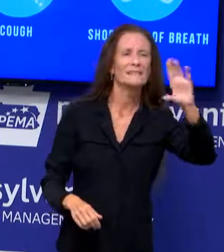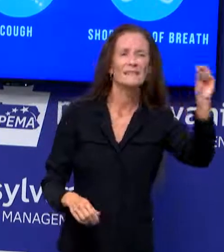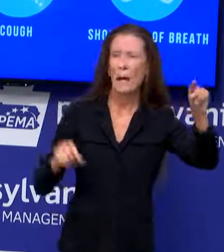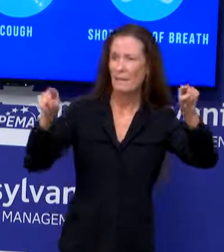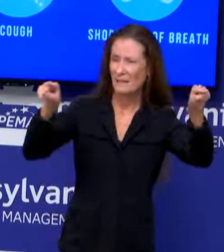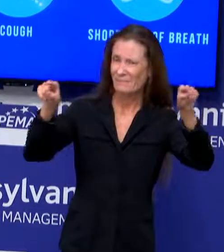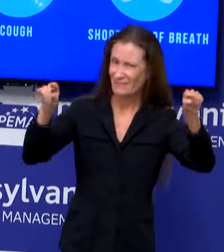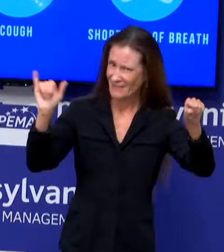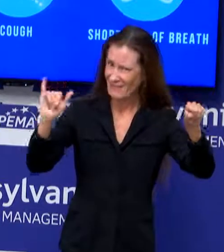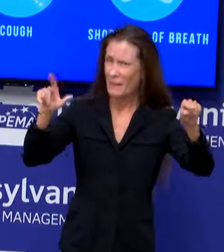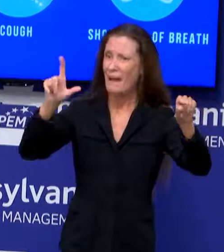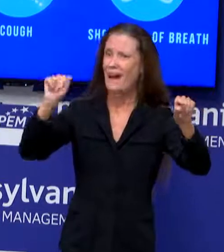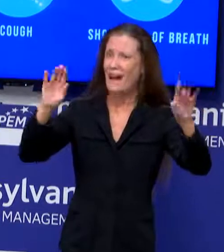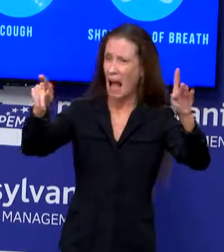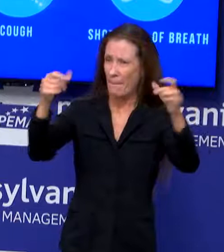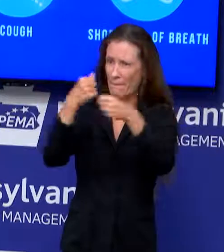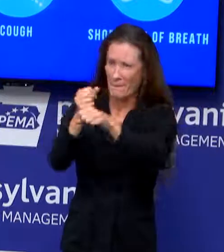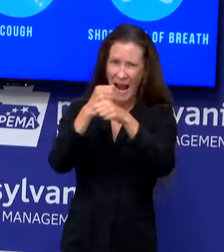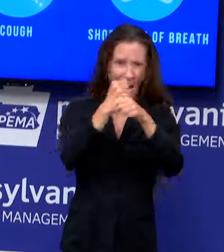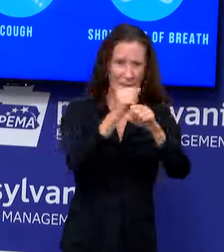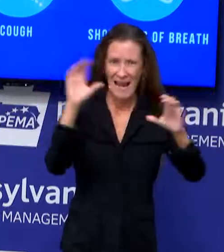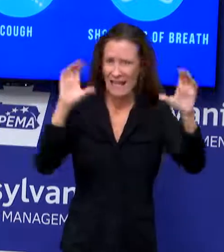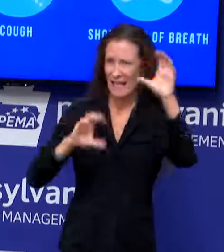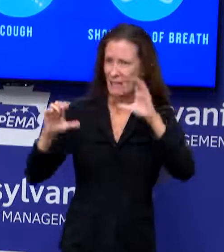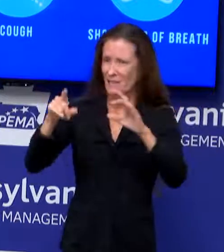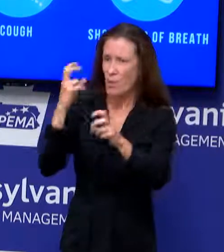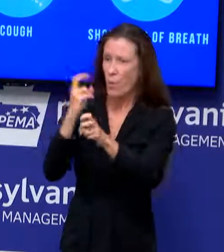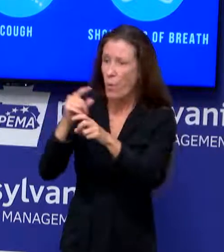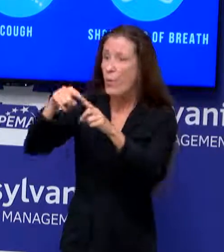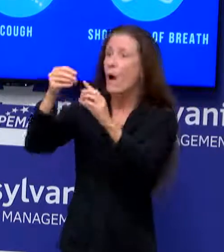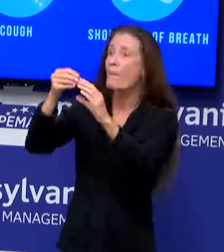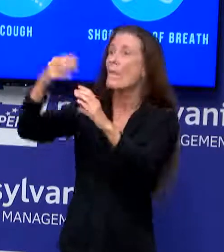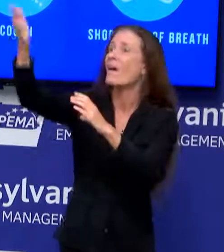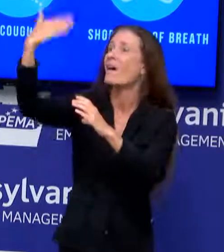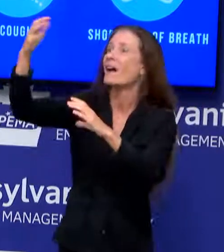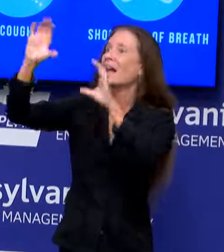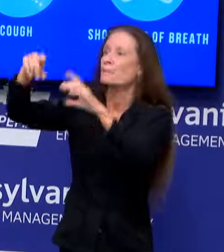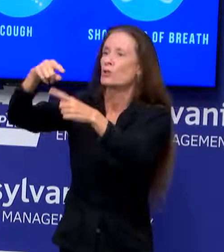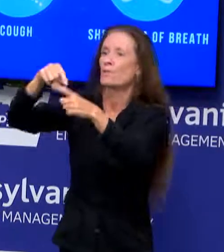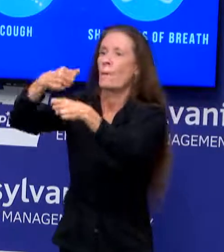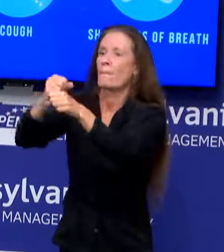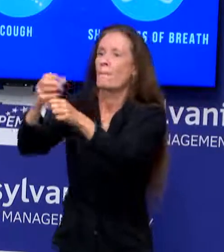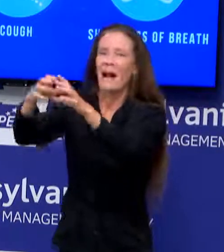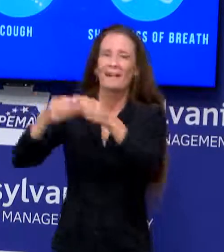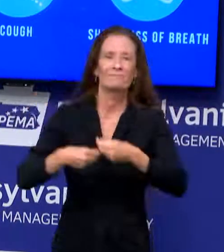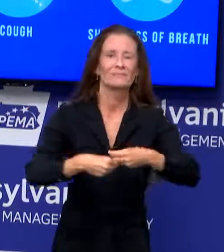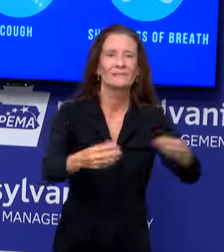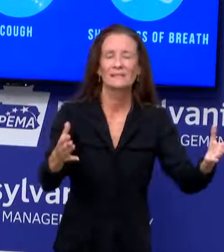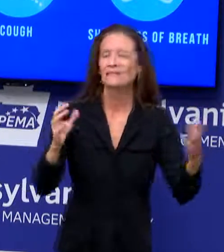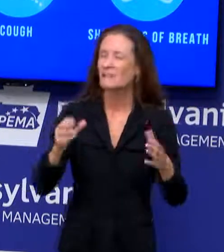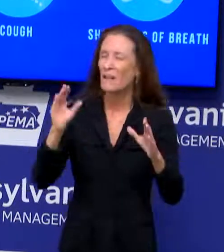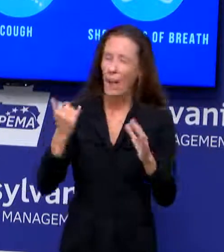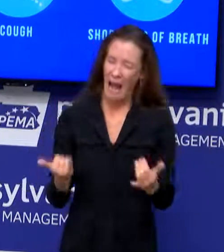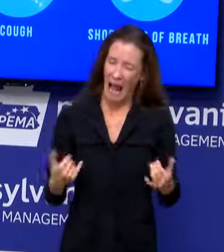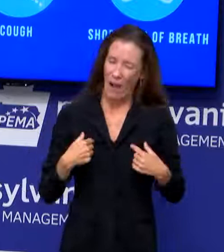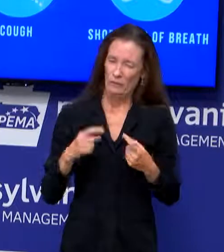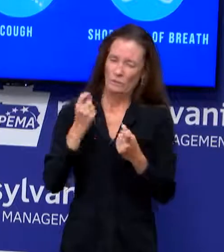getting, then we have to prioritize testing. And so the priority is anybody who's in any way symptomatic